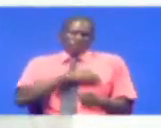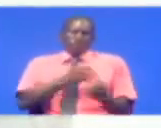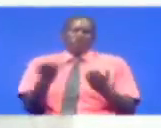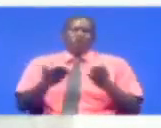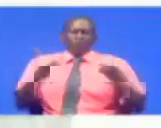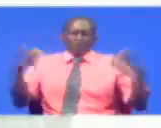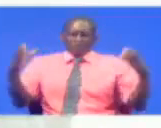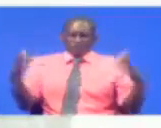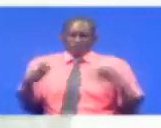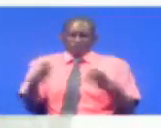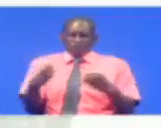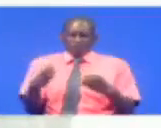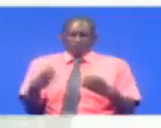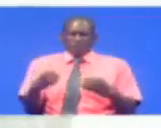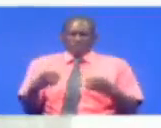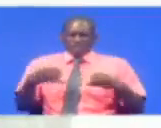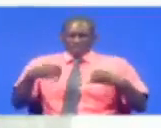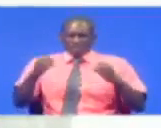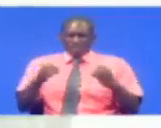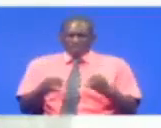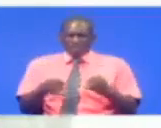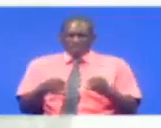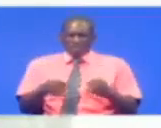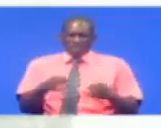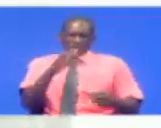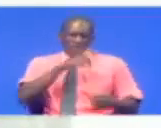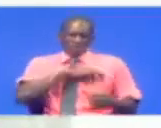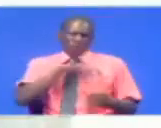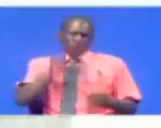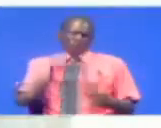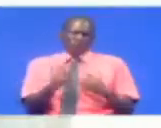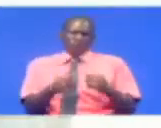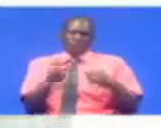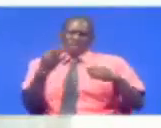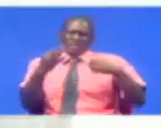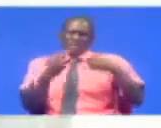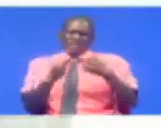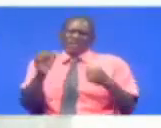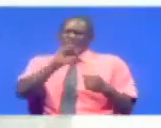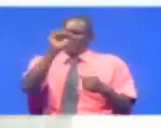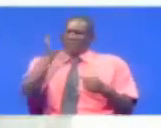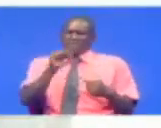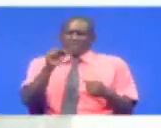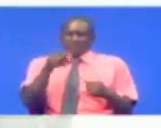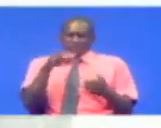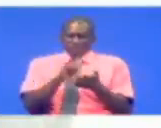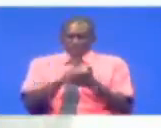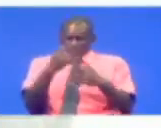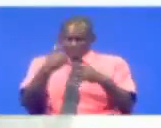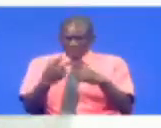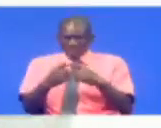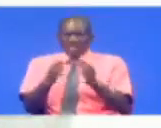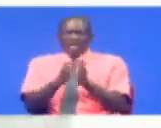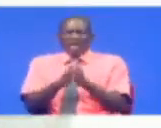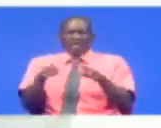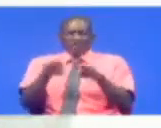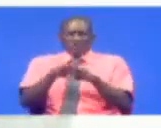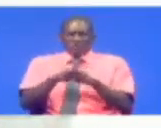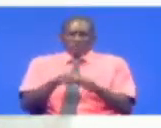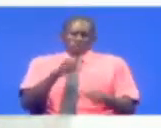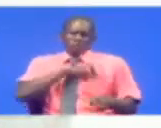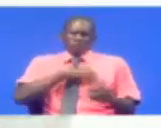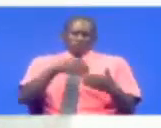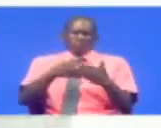group delivered an operating profit that was up 38% year over year, and profit